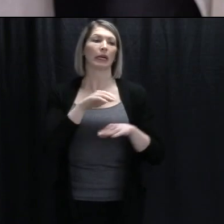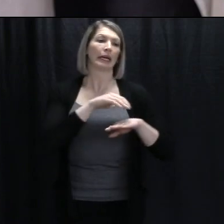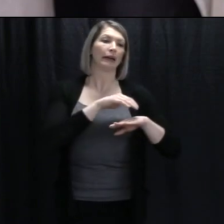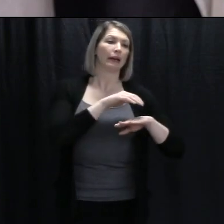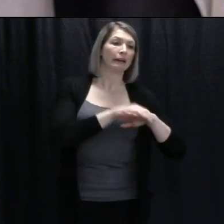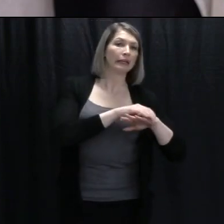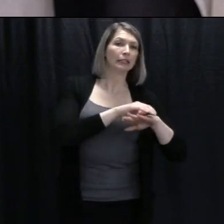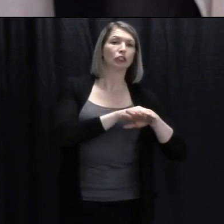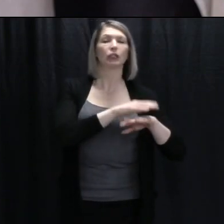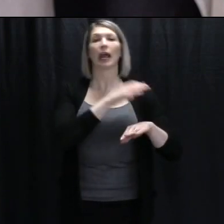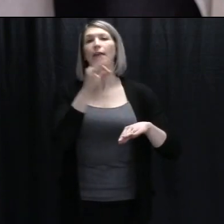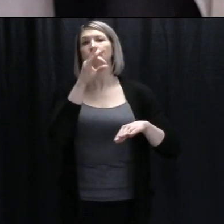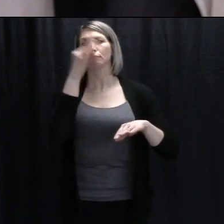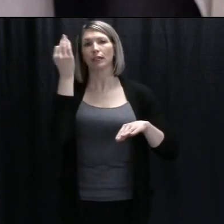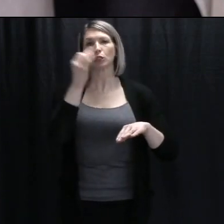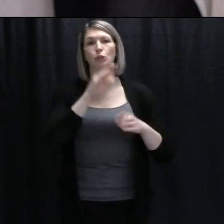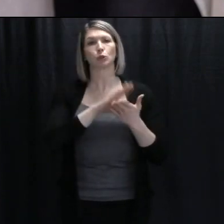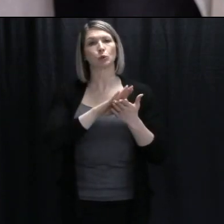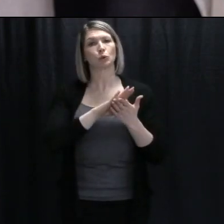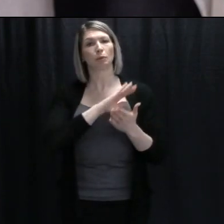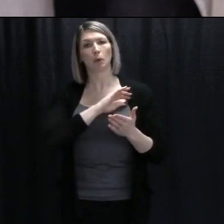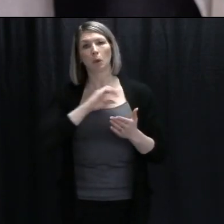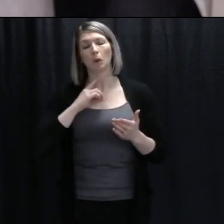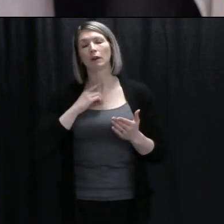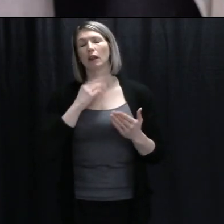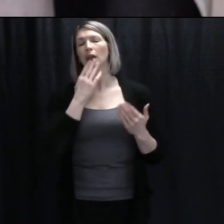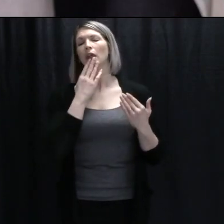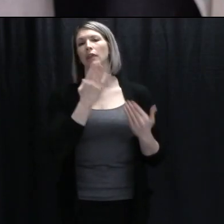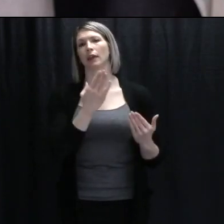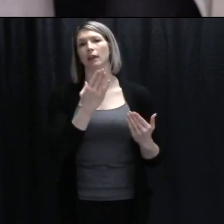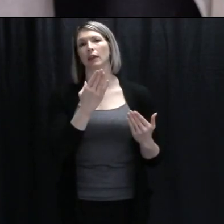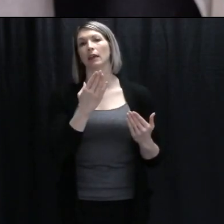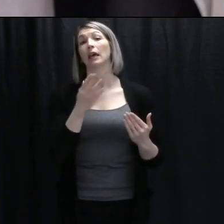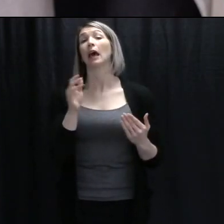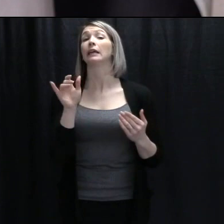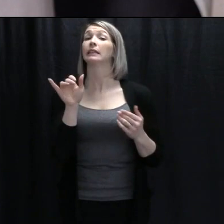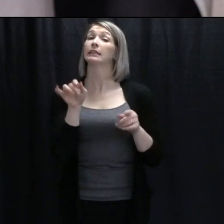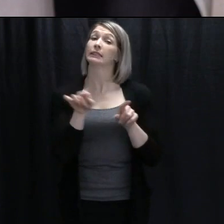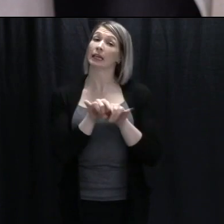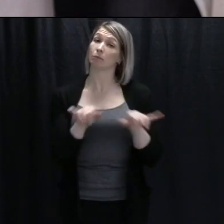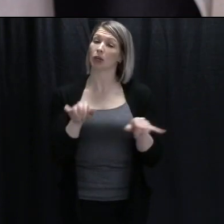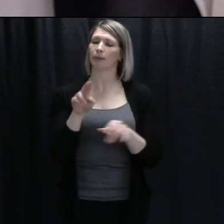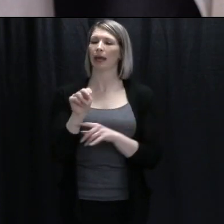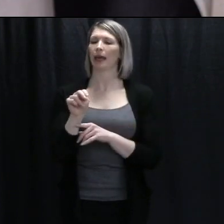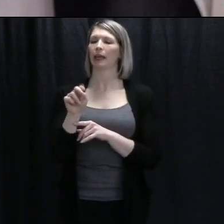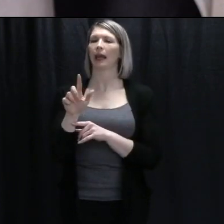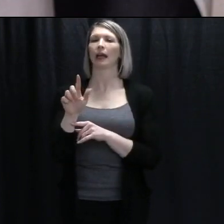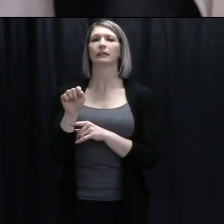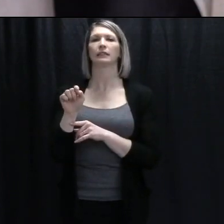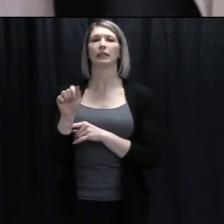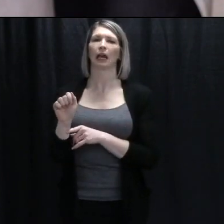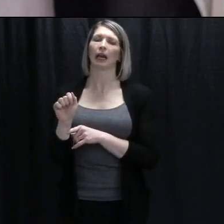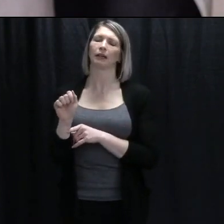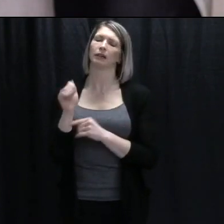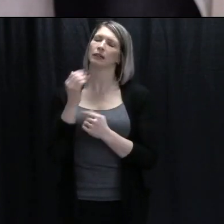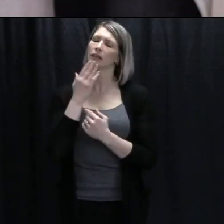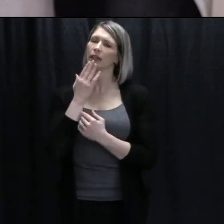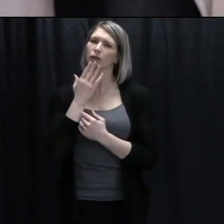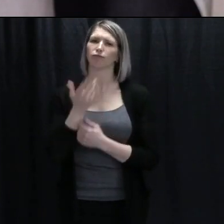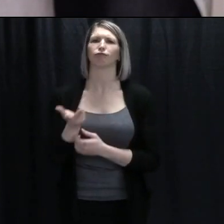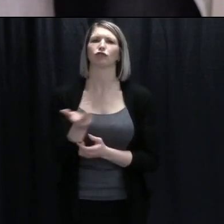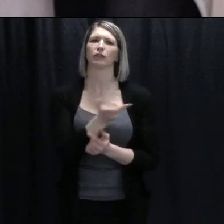and Francophone, and as the Minister mentioned, the NLTA, and also these educators who have kept in constant